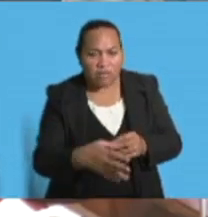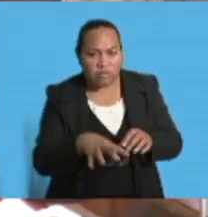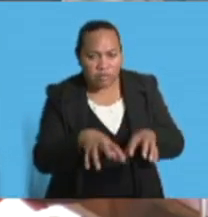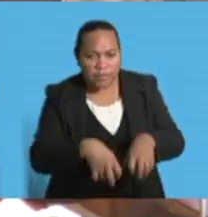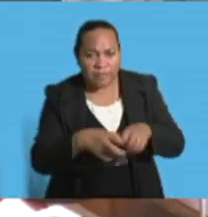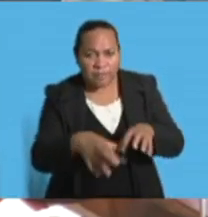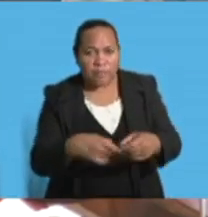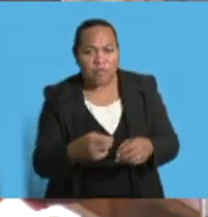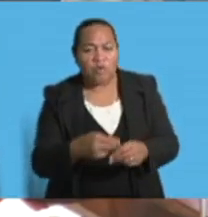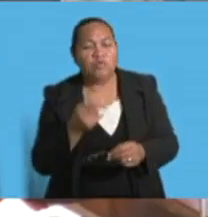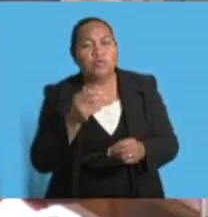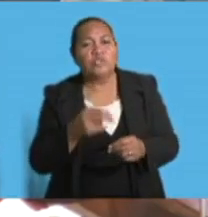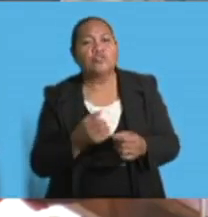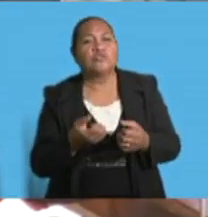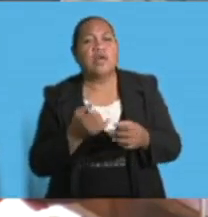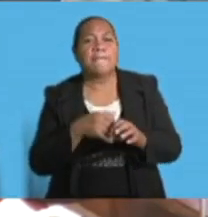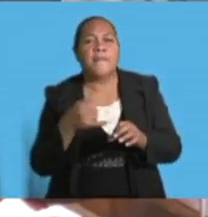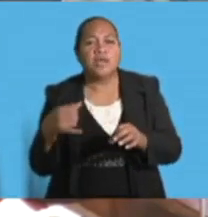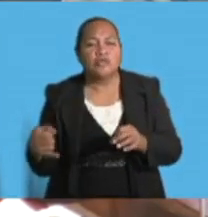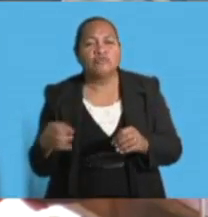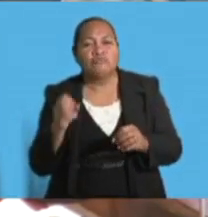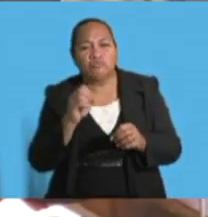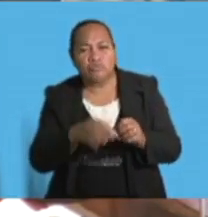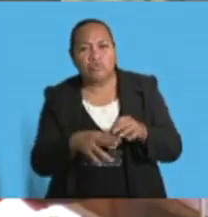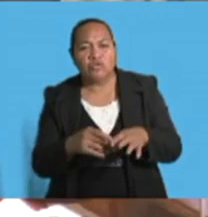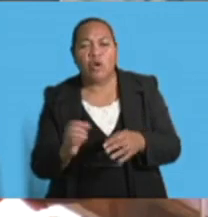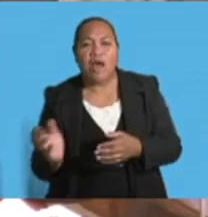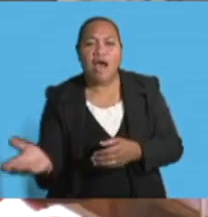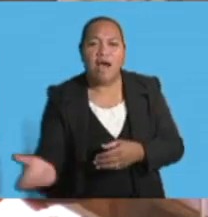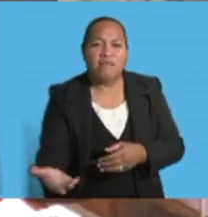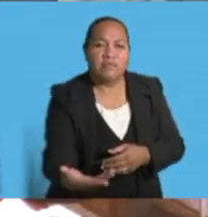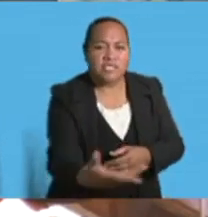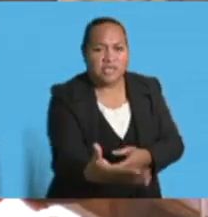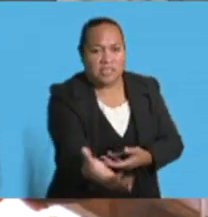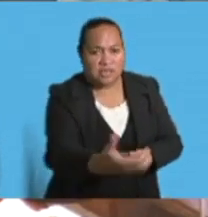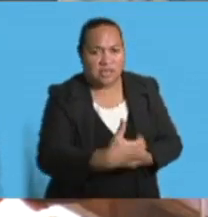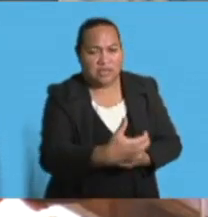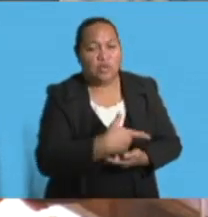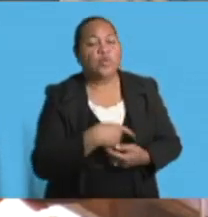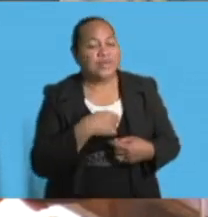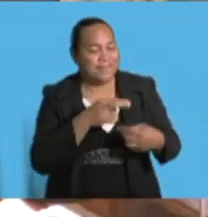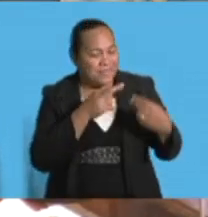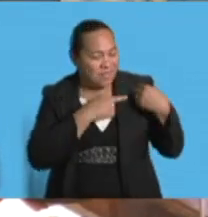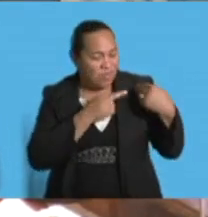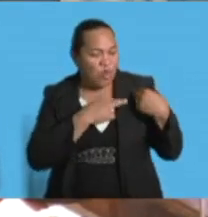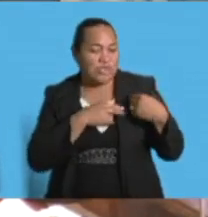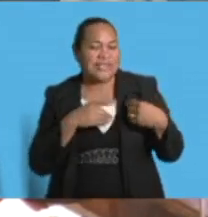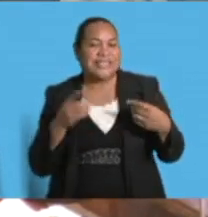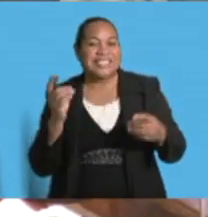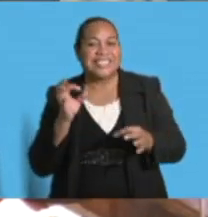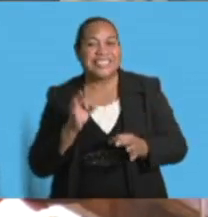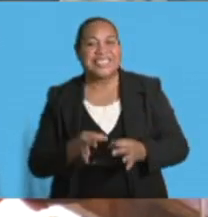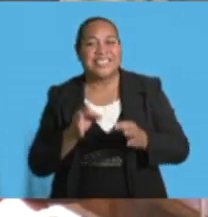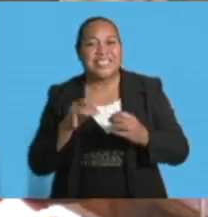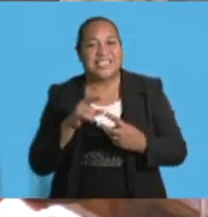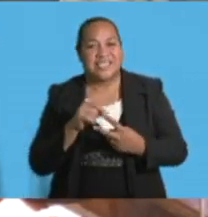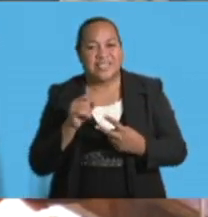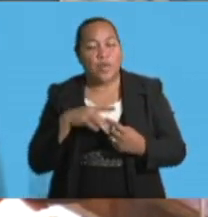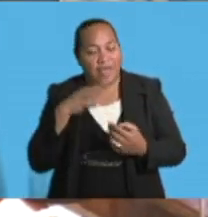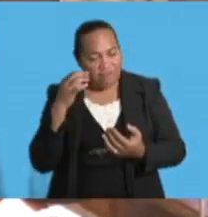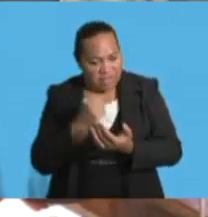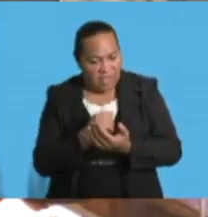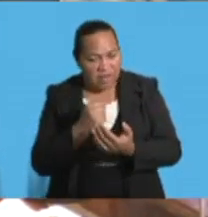acre to fertilizer, to weedicides and harvesting. We are making responsible decisions. We have guaranteed sugar prices